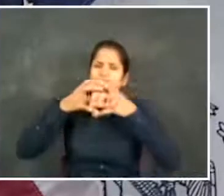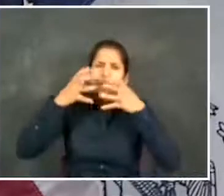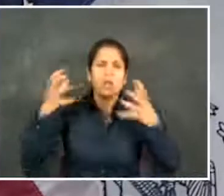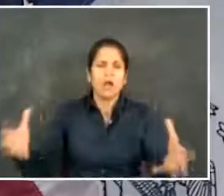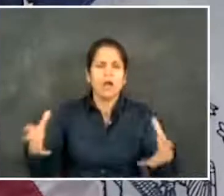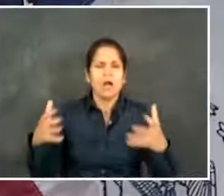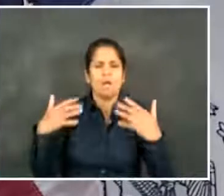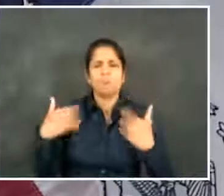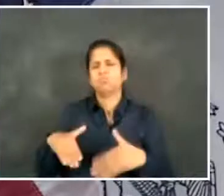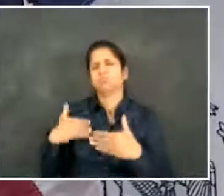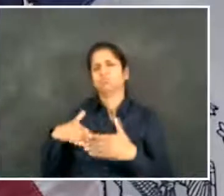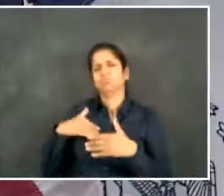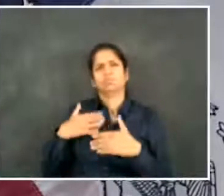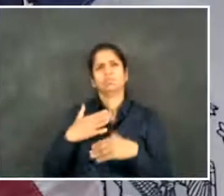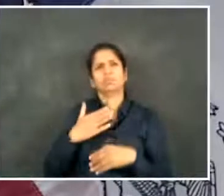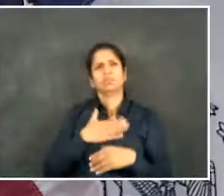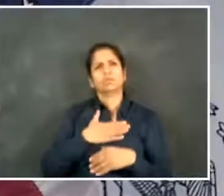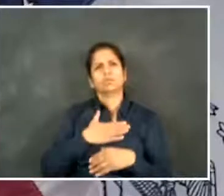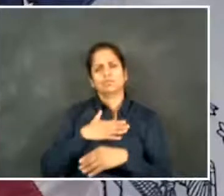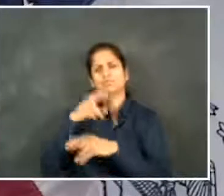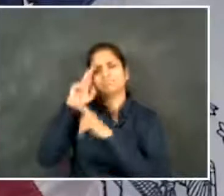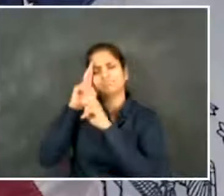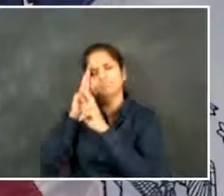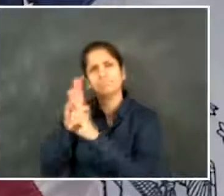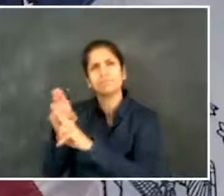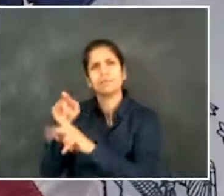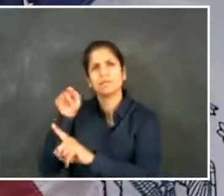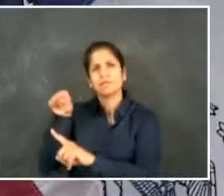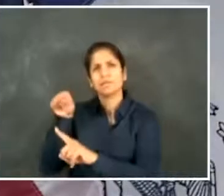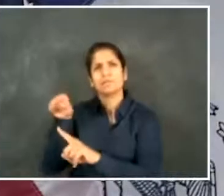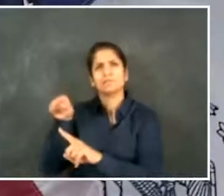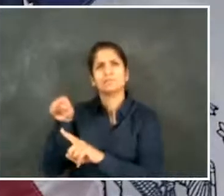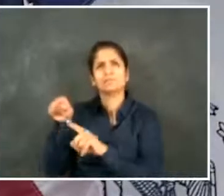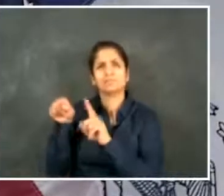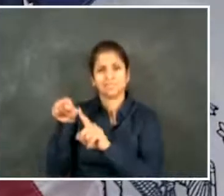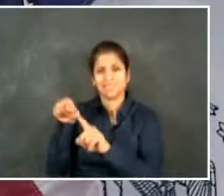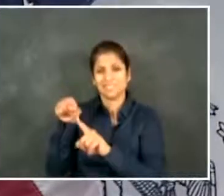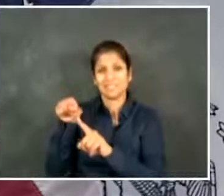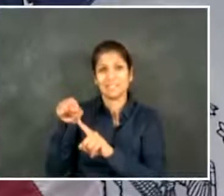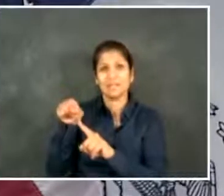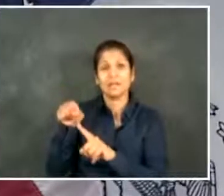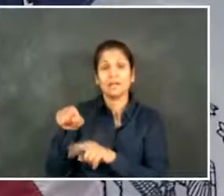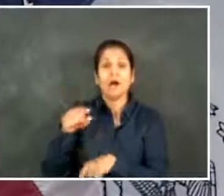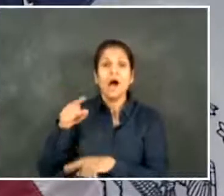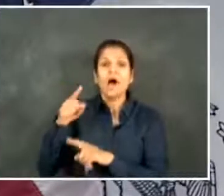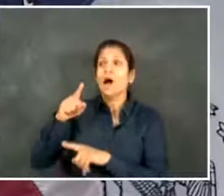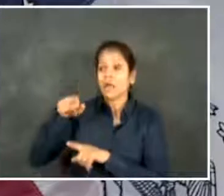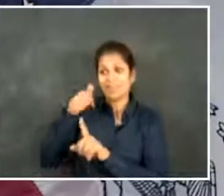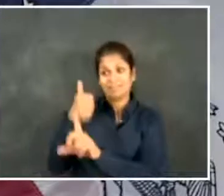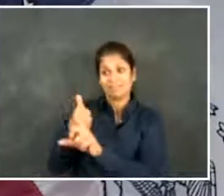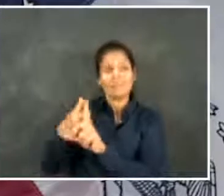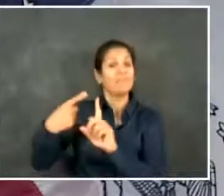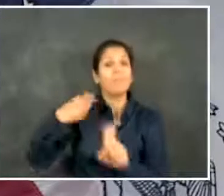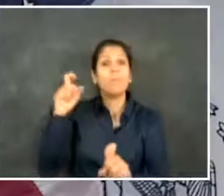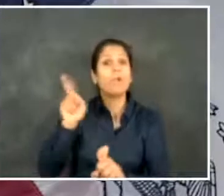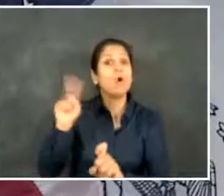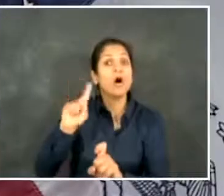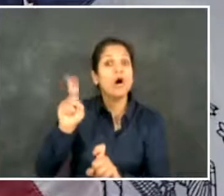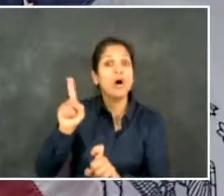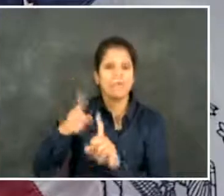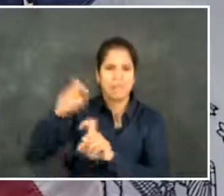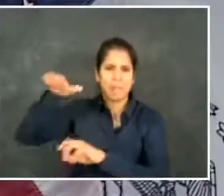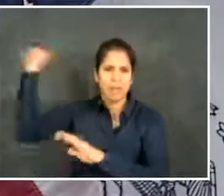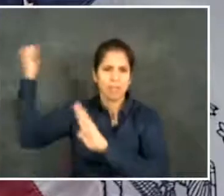to try and help the people of New York City, and while working to save lives here, gives his own life. It's very painful.